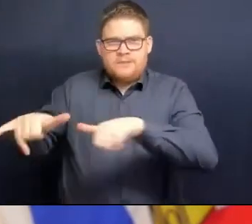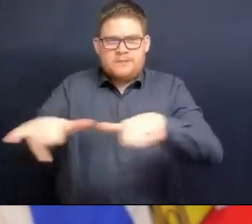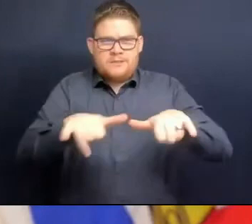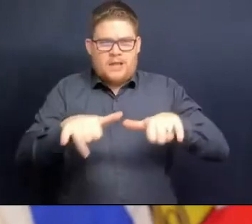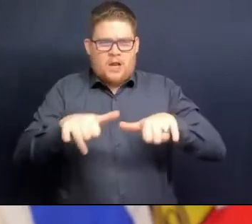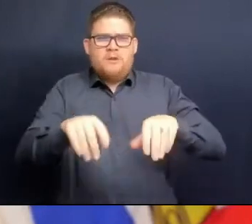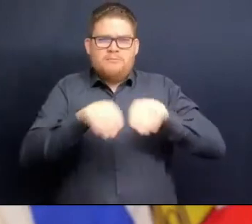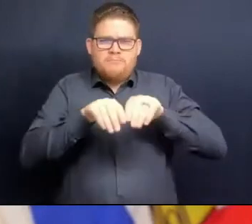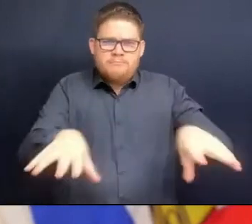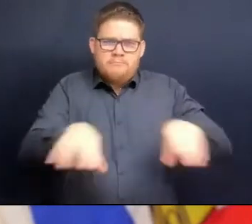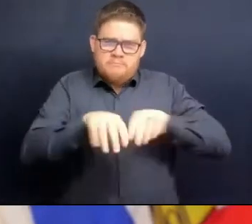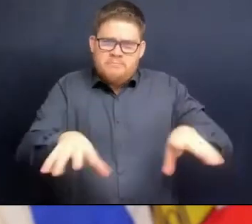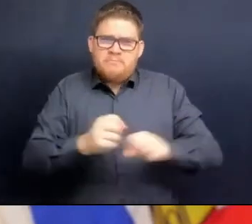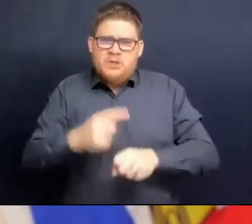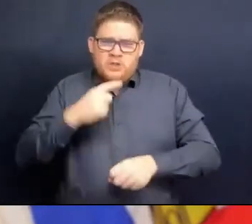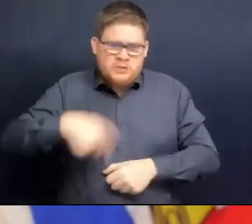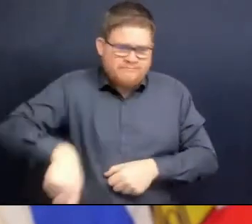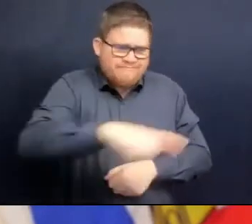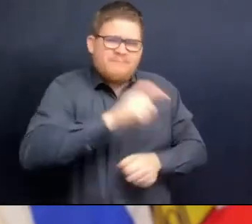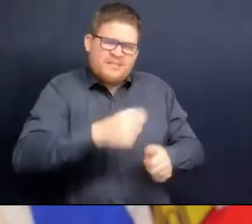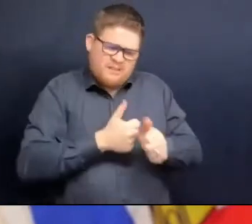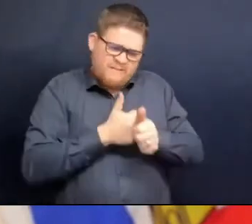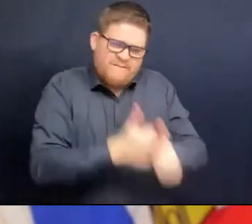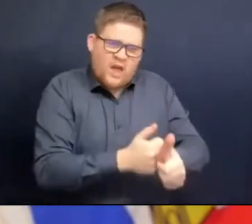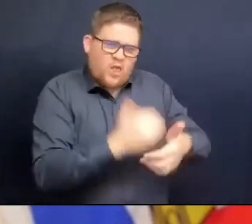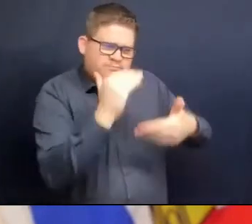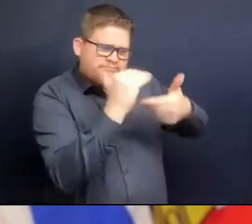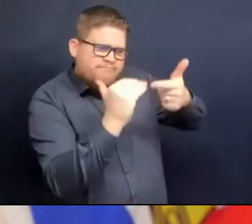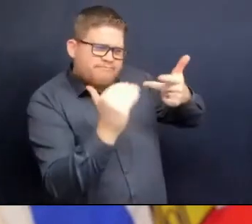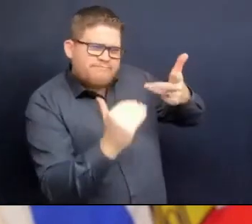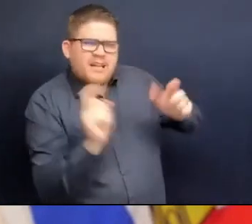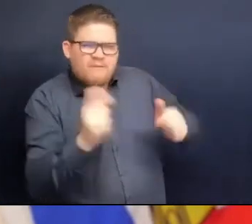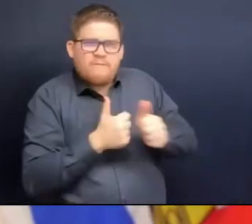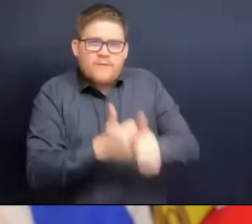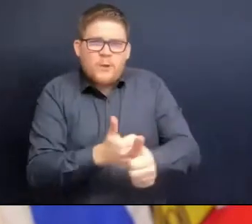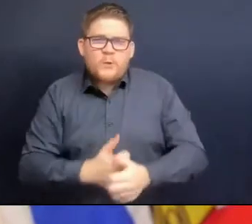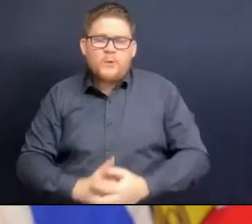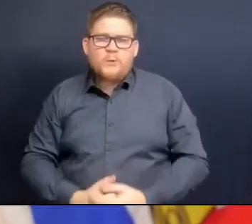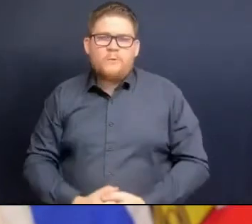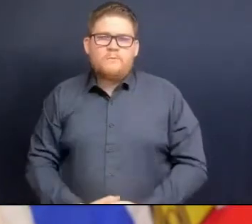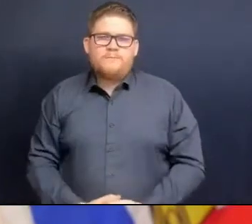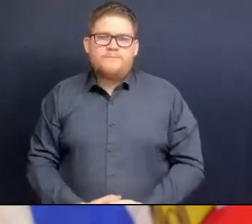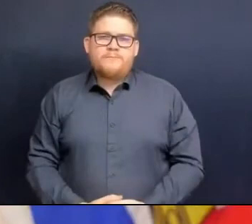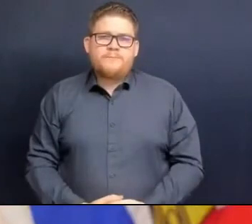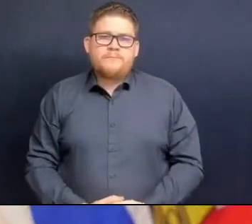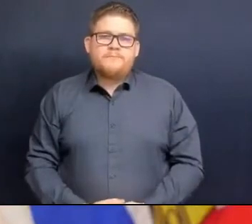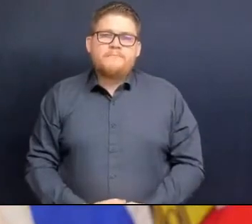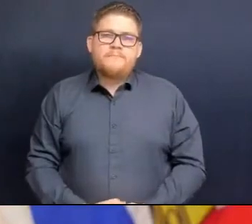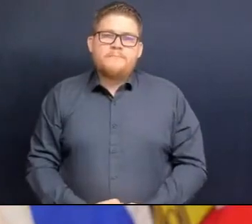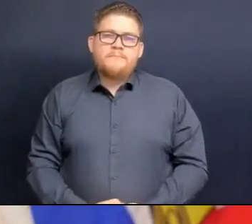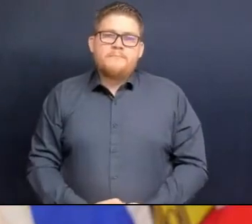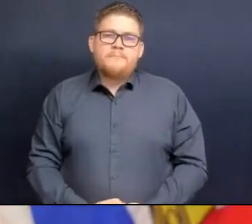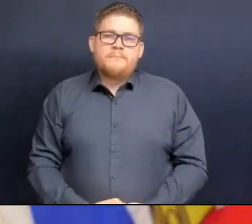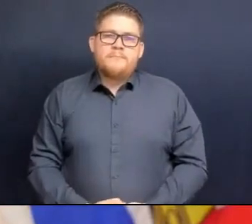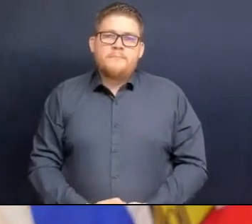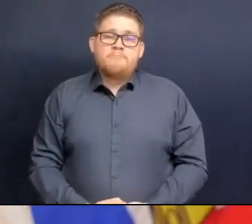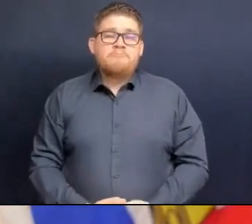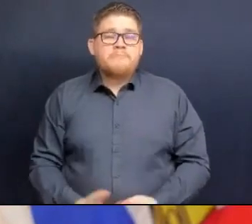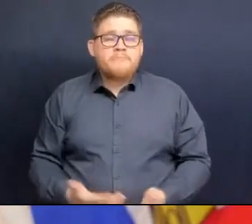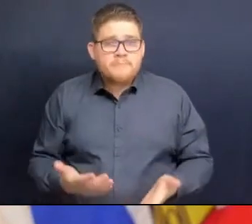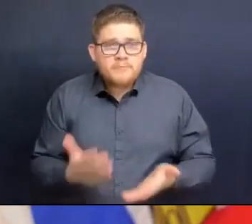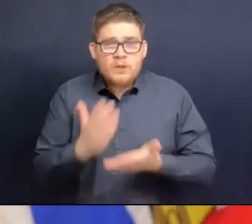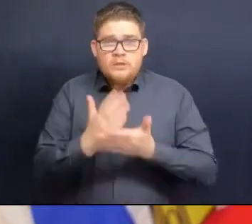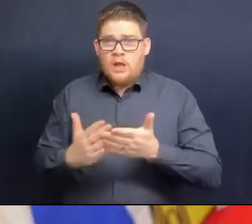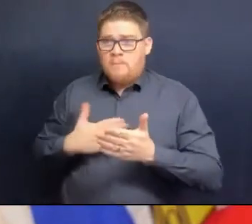can't speak for how they're dealing with this, but I do think it is very clear, and talking with some of my colleagues in